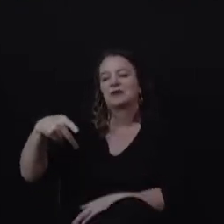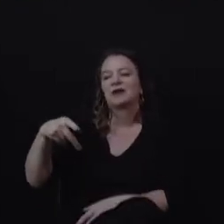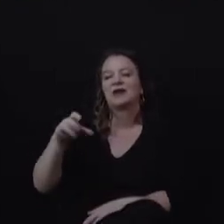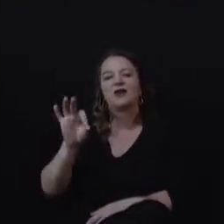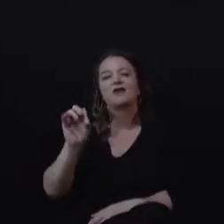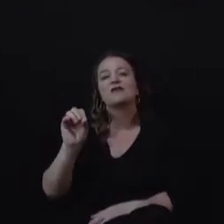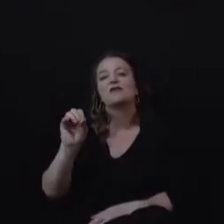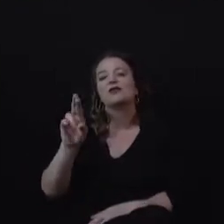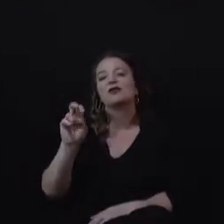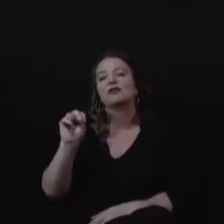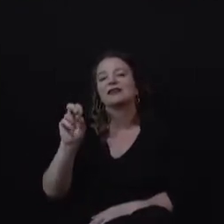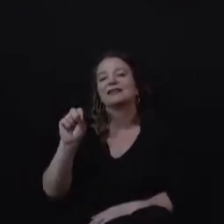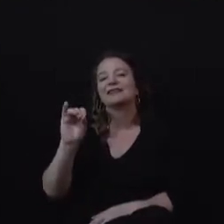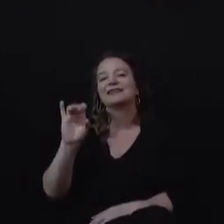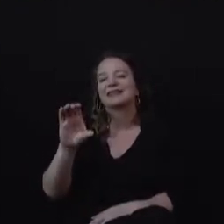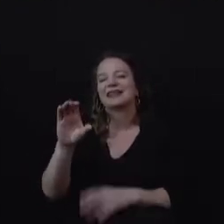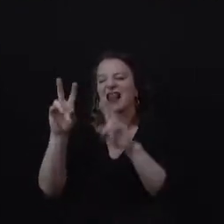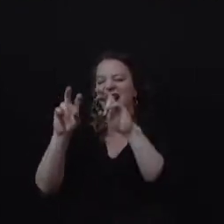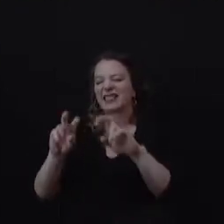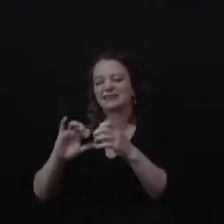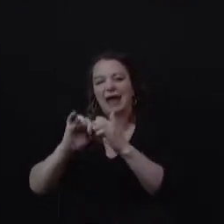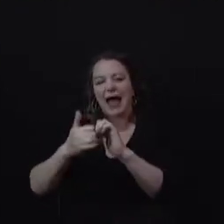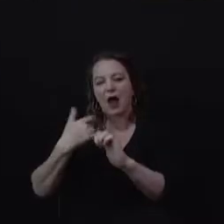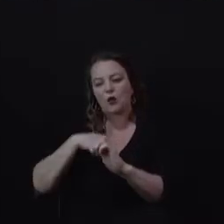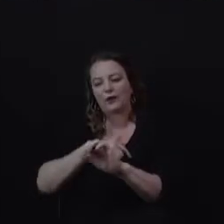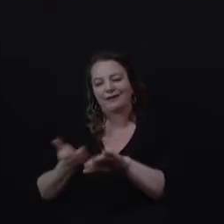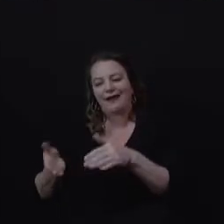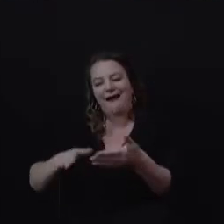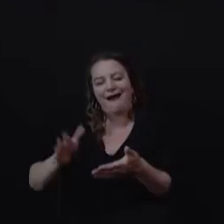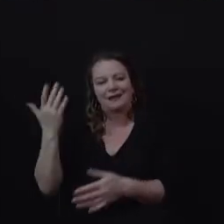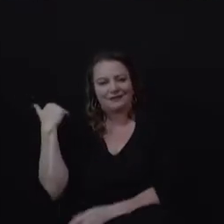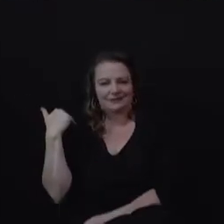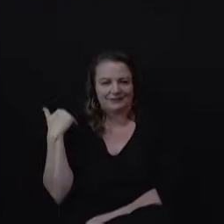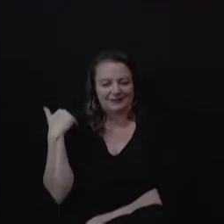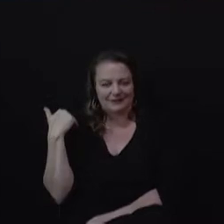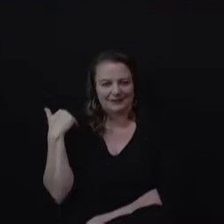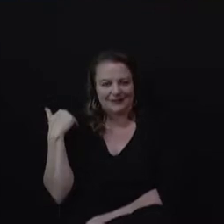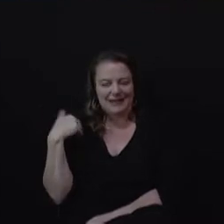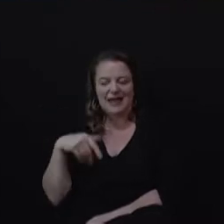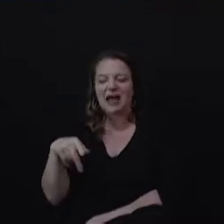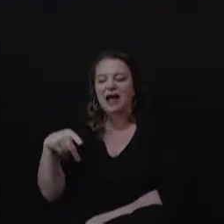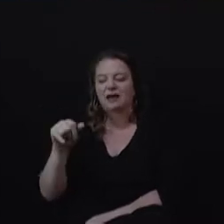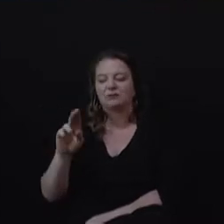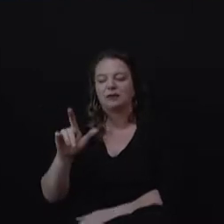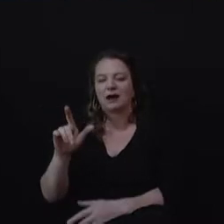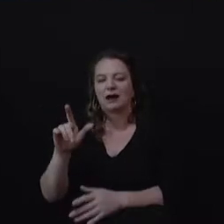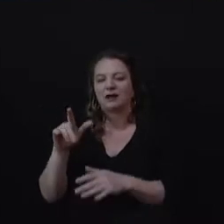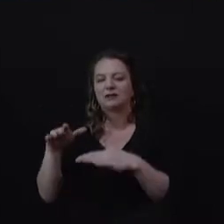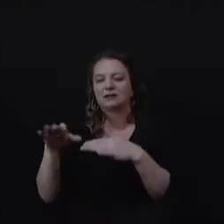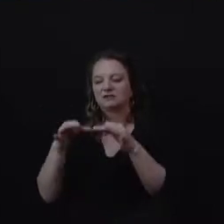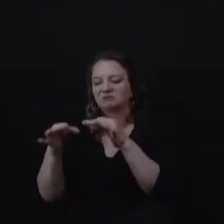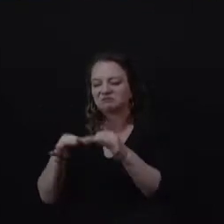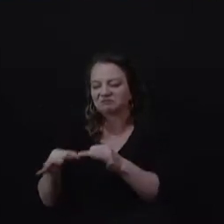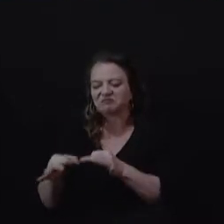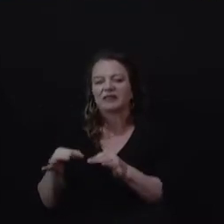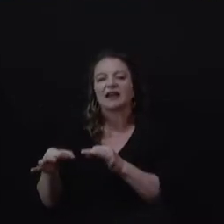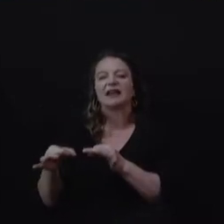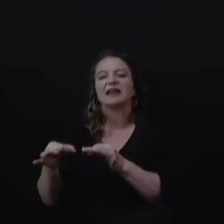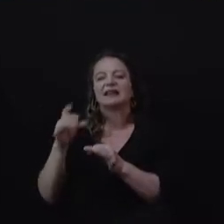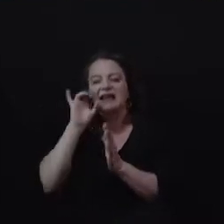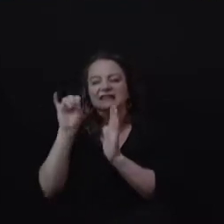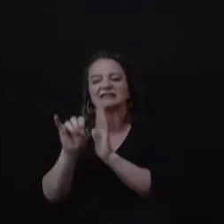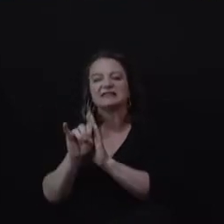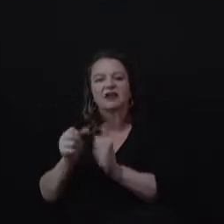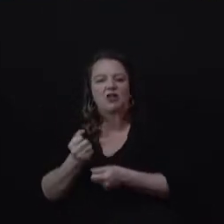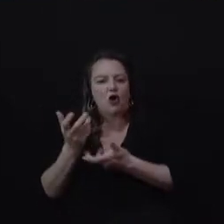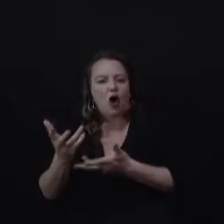analysis of how we died back in the day. He walks us through and he identifies the cause of death, the time